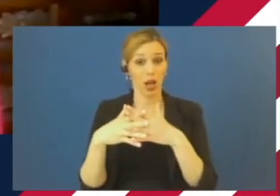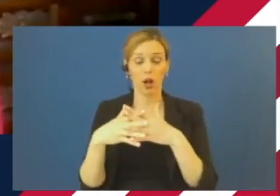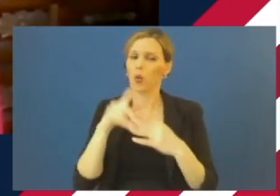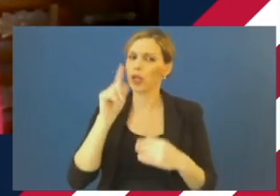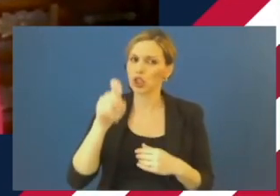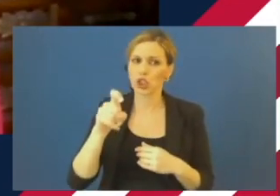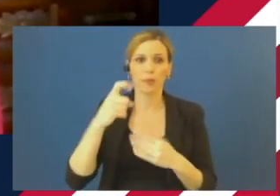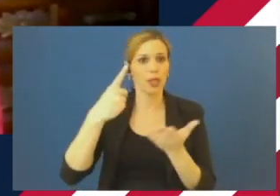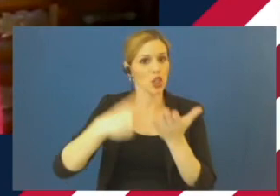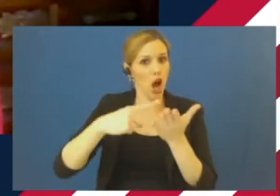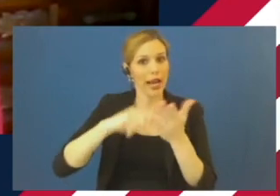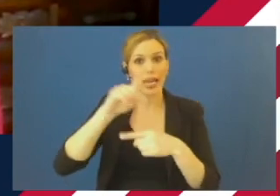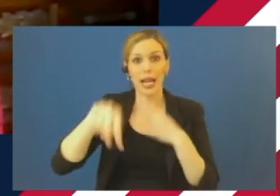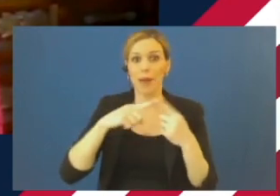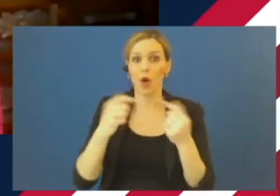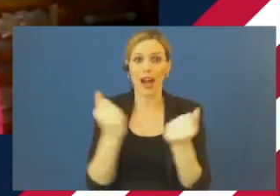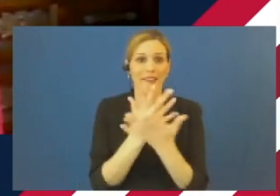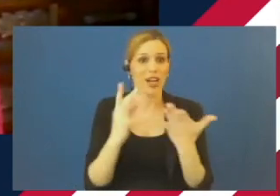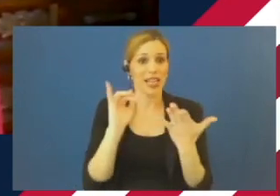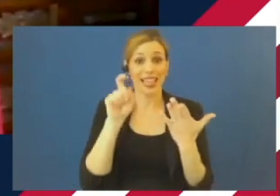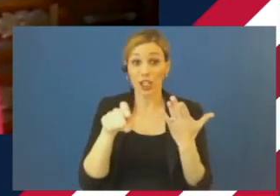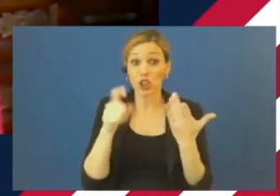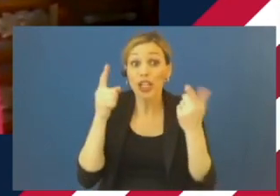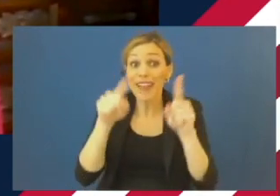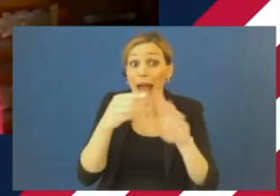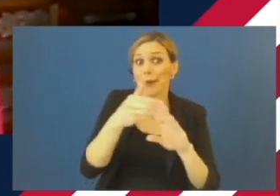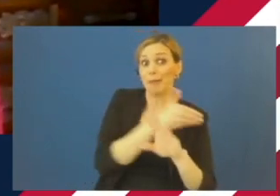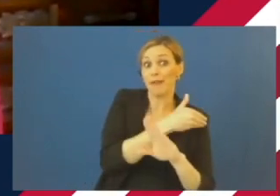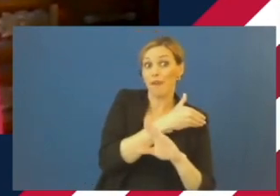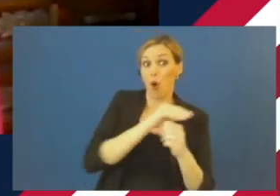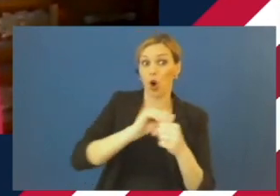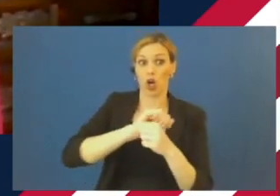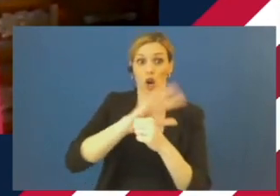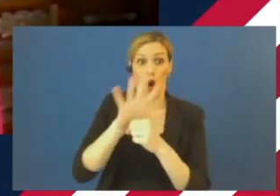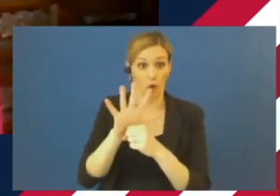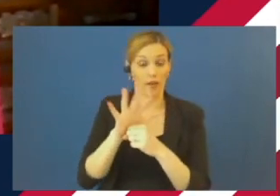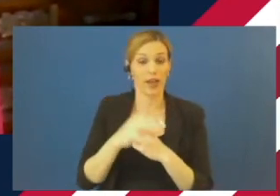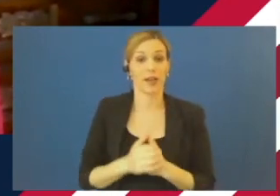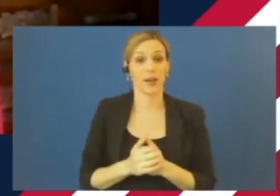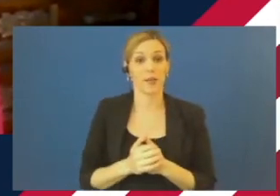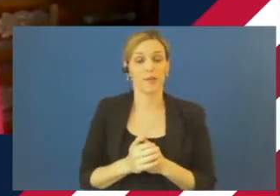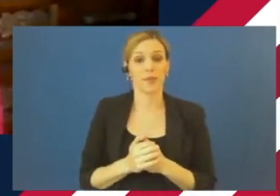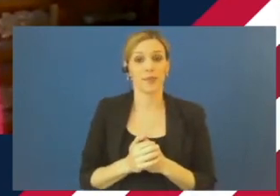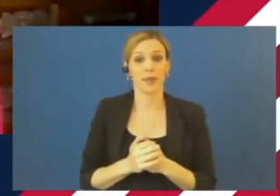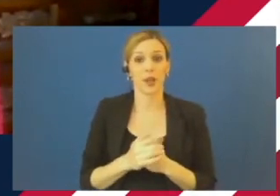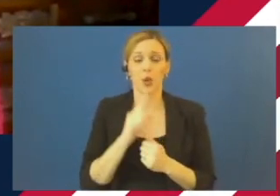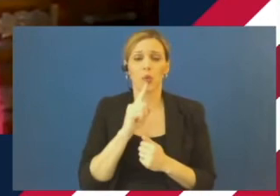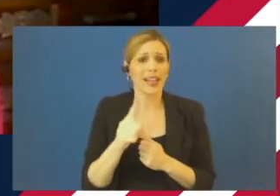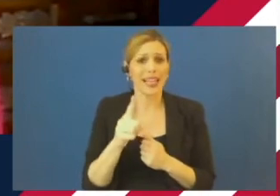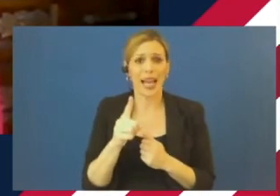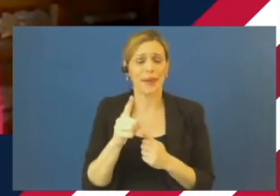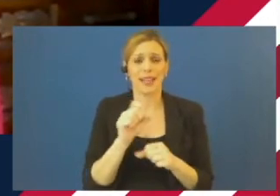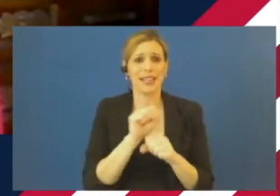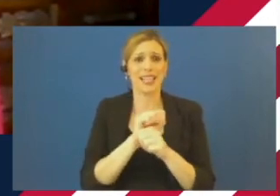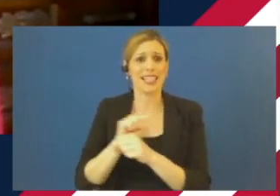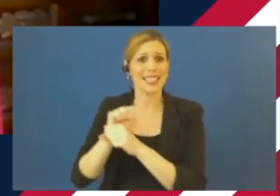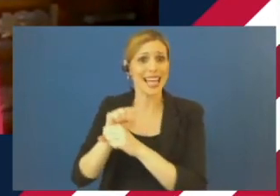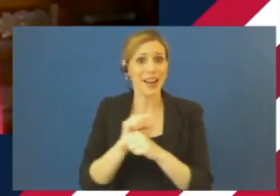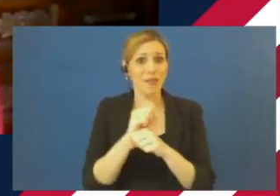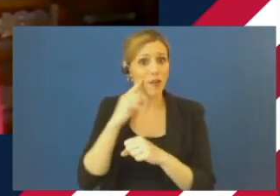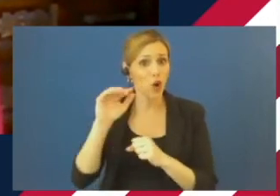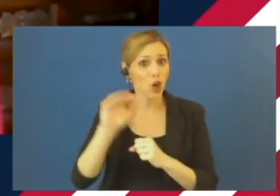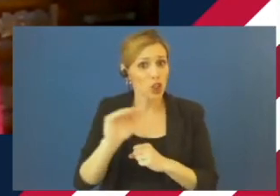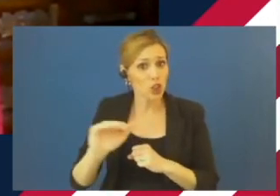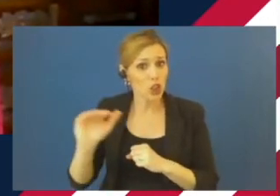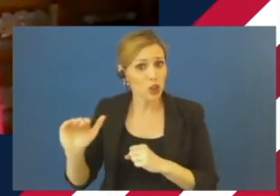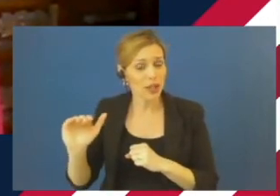We can't talk about the soul of America without talking about America's original sin, chattel slavery. Many of my own ancestors came to these